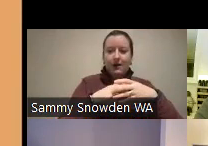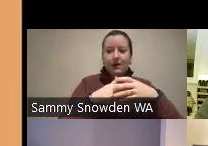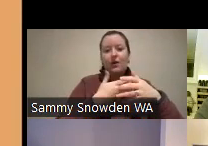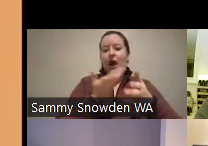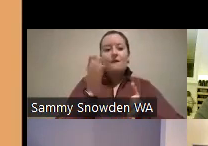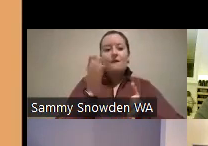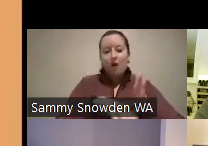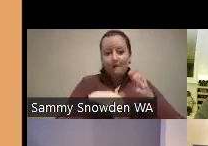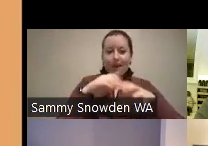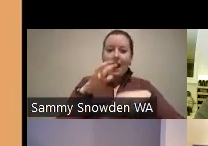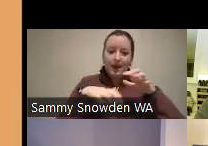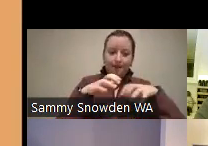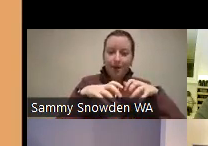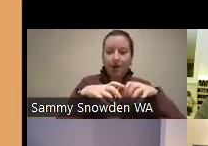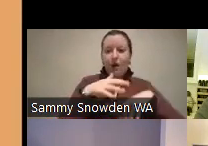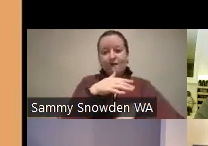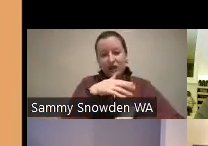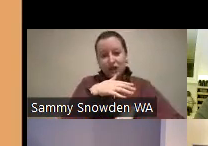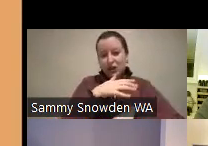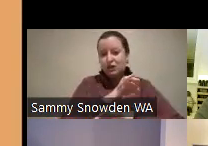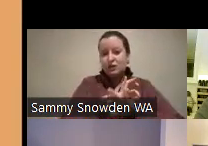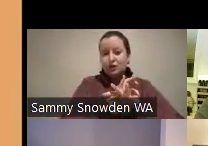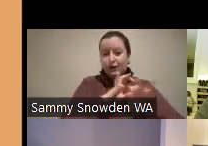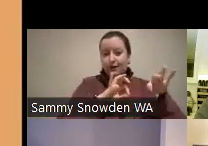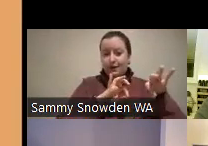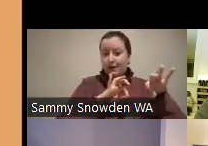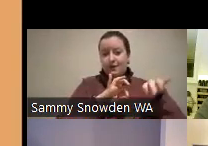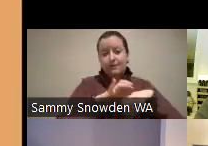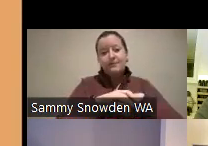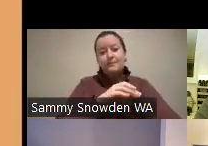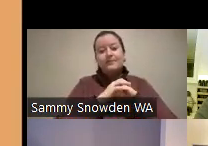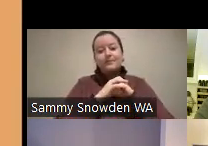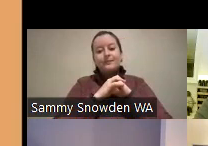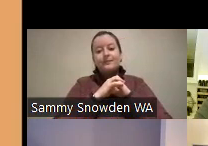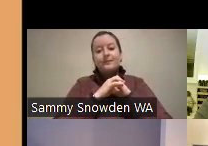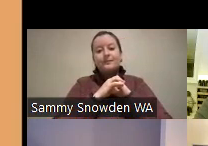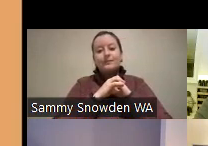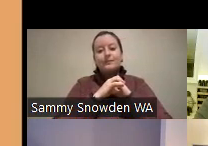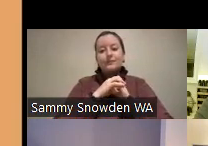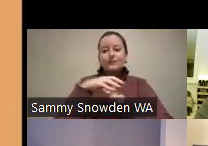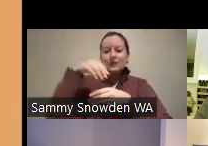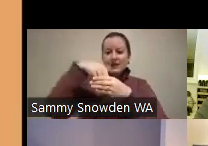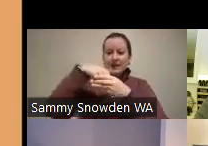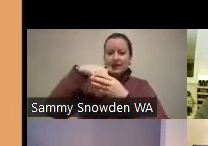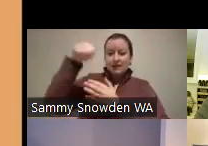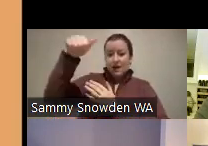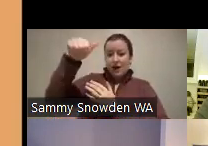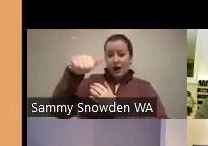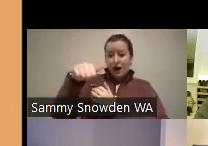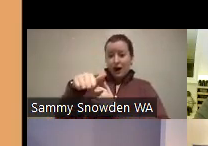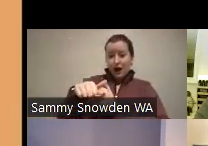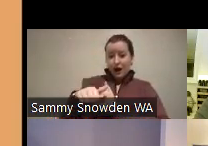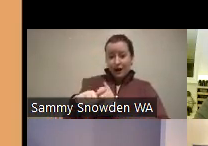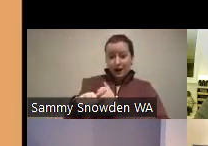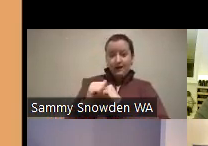E. So particularly at this time of year, you're wanting to make sure you're getting your vitamin D. They don't contain